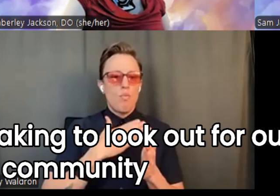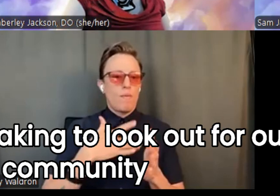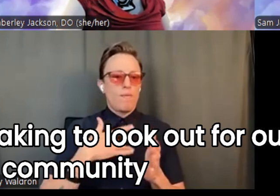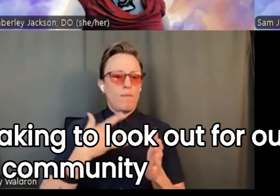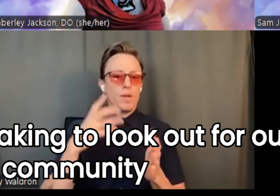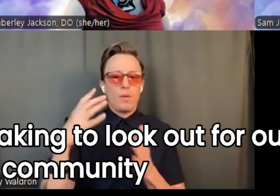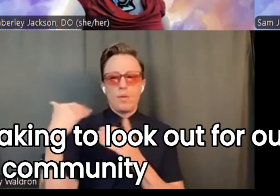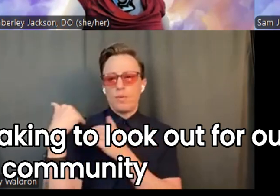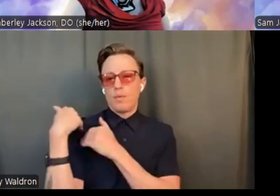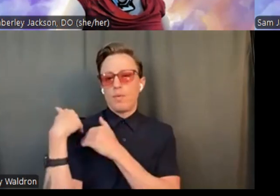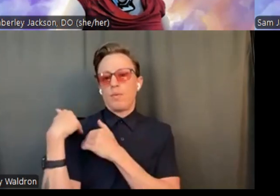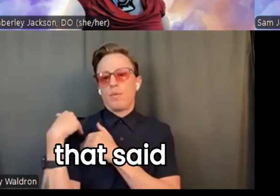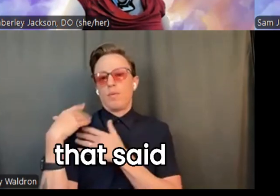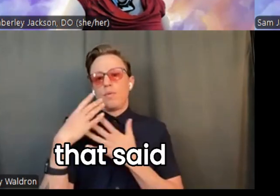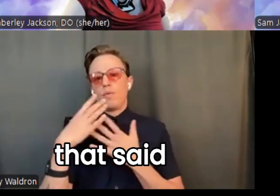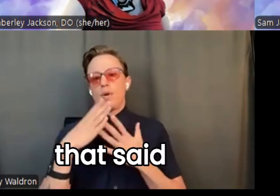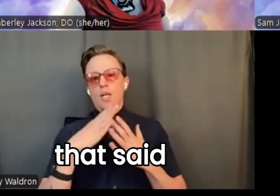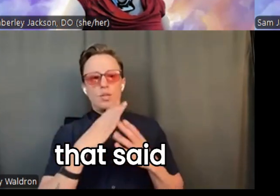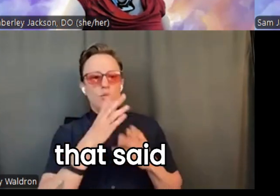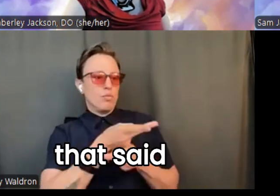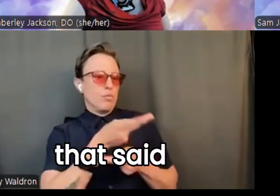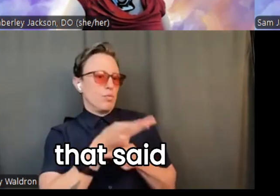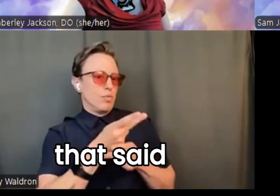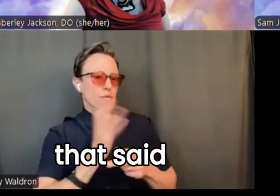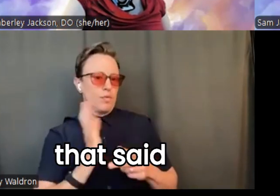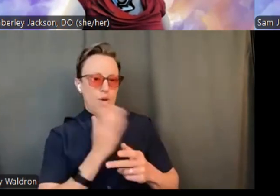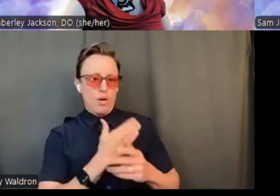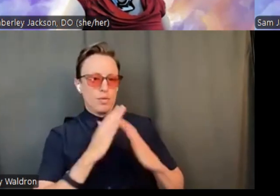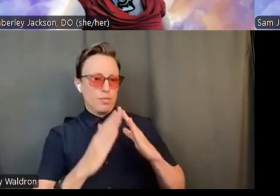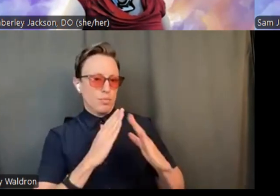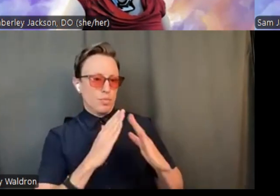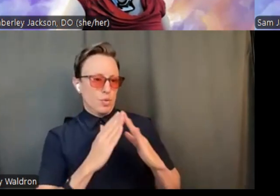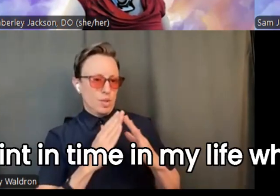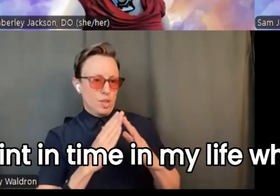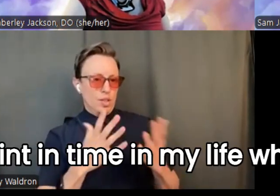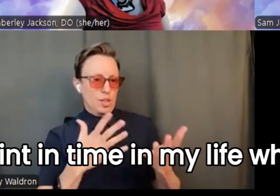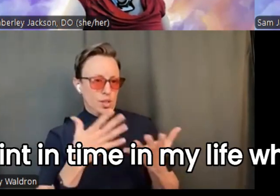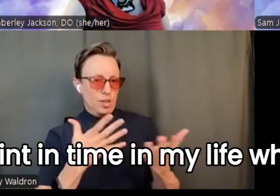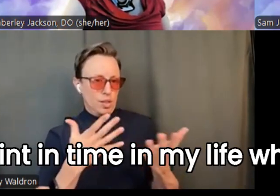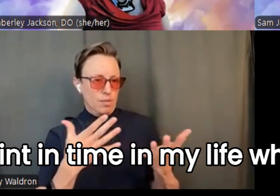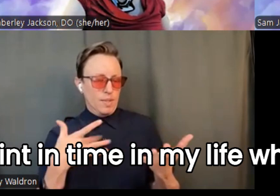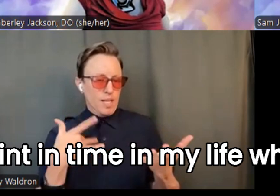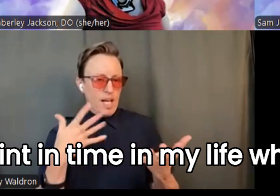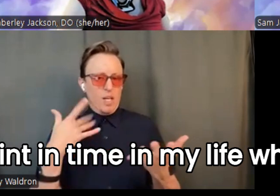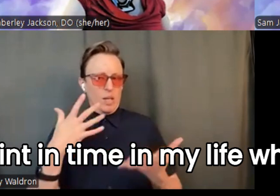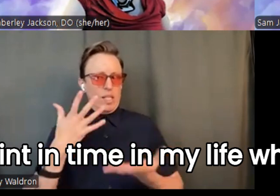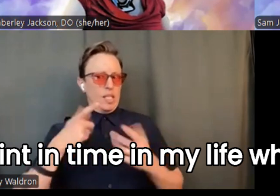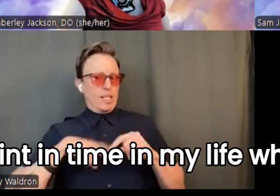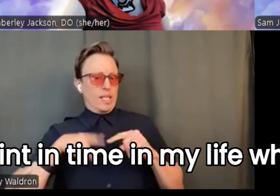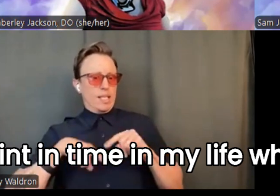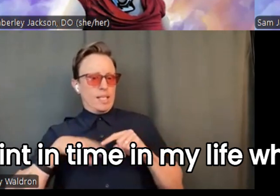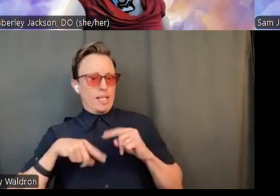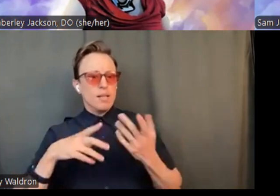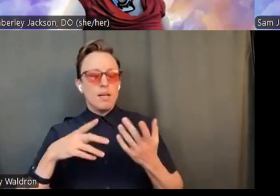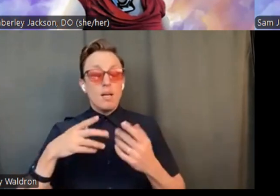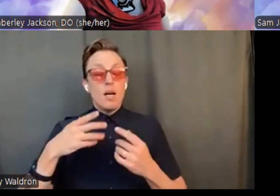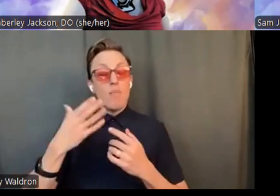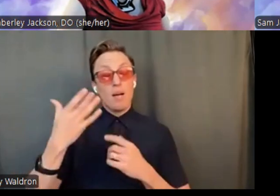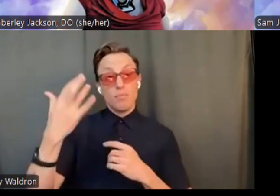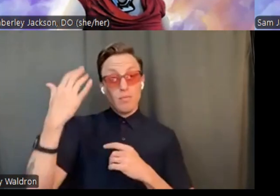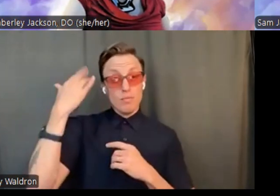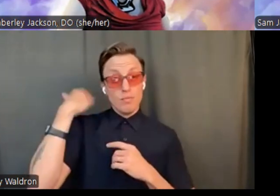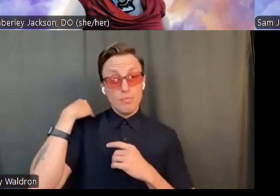look out for our community. That said, there was a point in time in my life where,